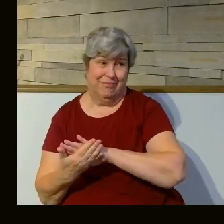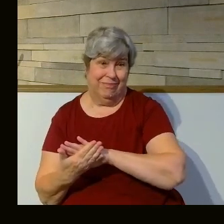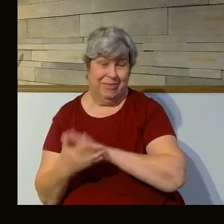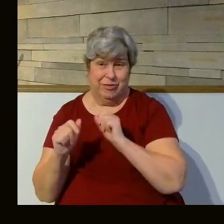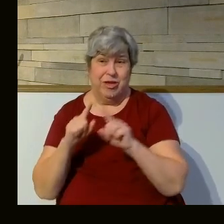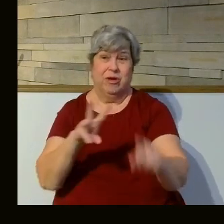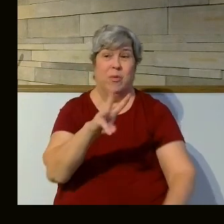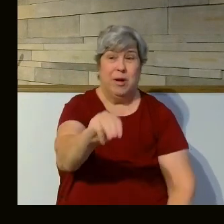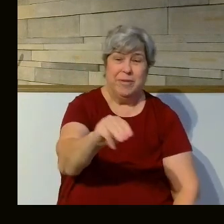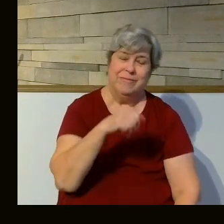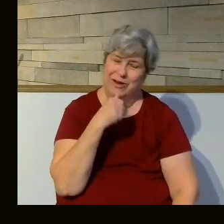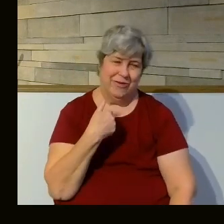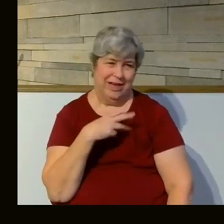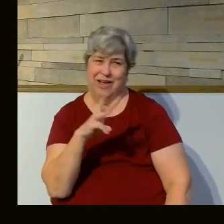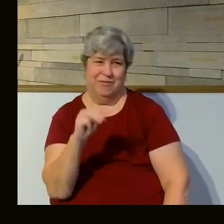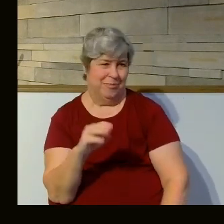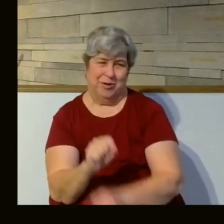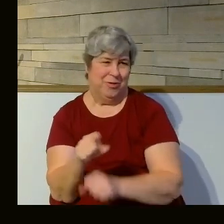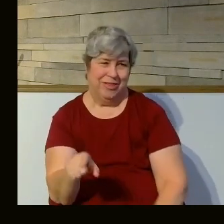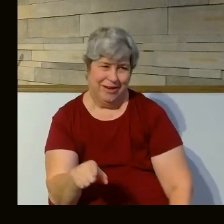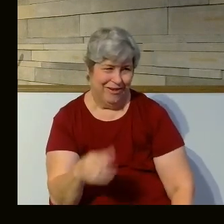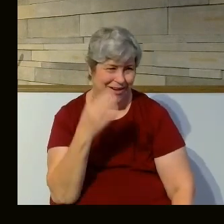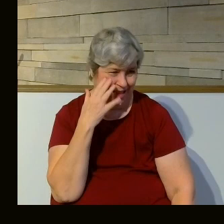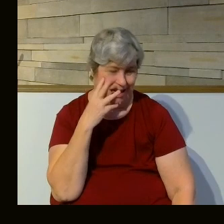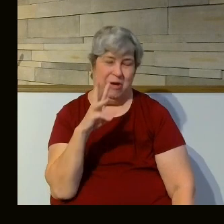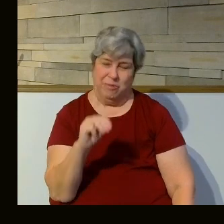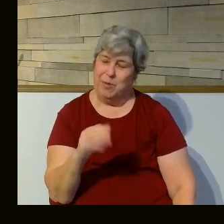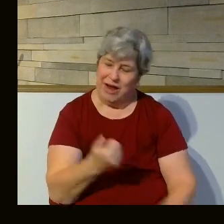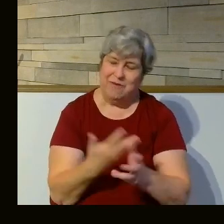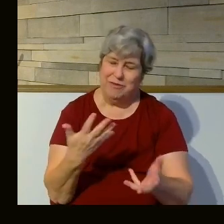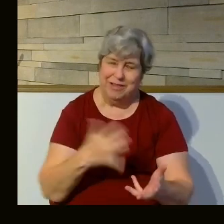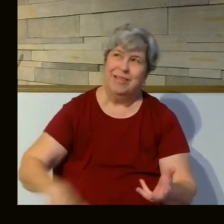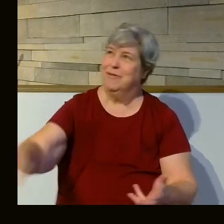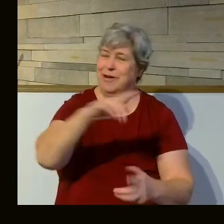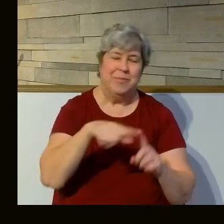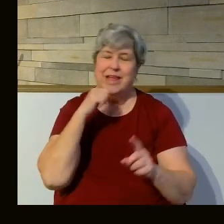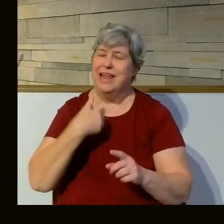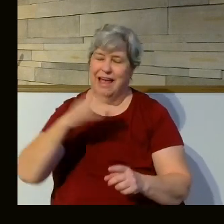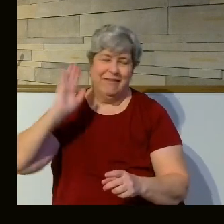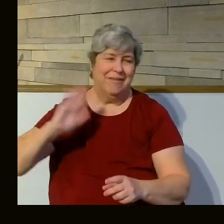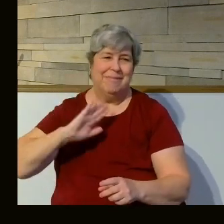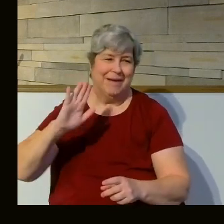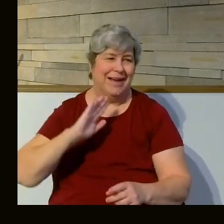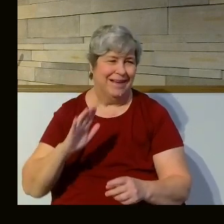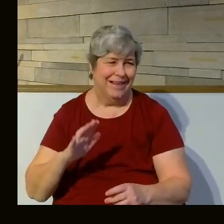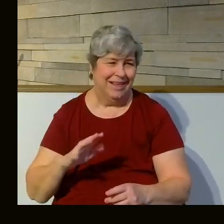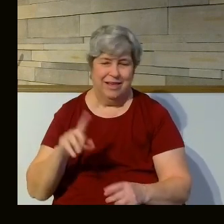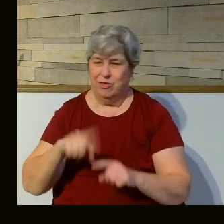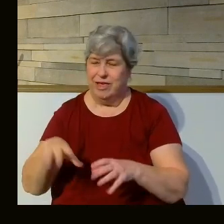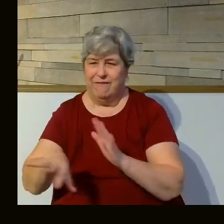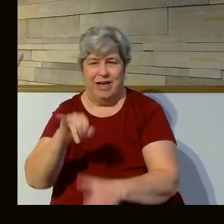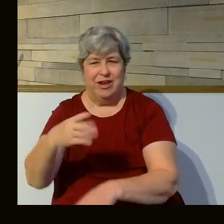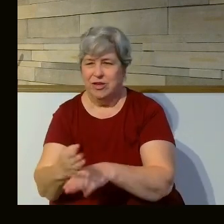go to Walmart? No, we don't have Walmart back then. I know Walmart is everywhere, but they didn't have it in Jerusalem in Jesus' day, okay? She can't get a